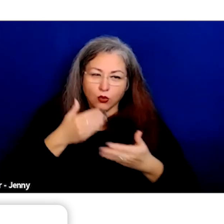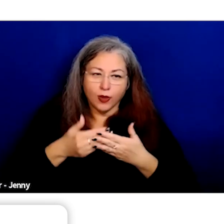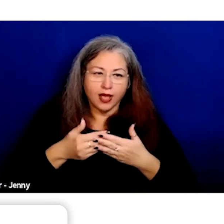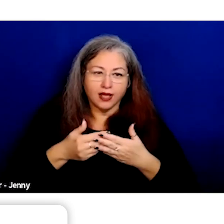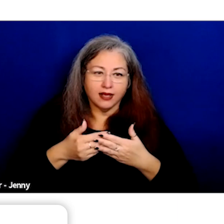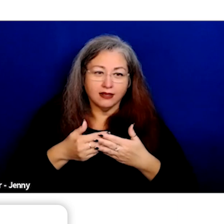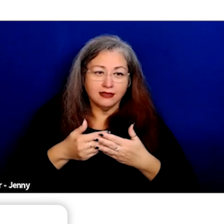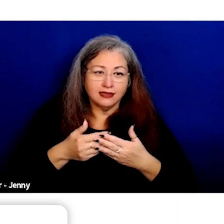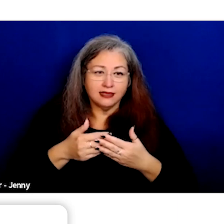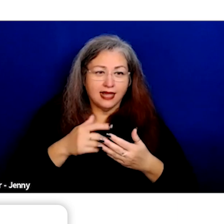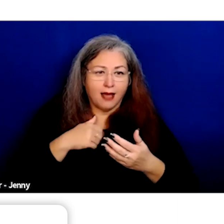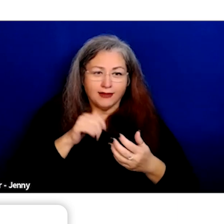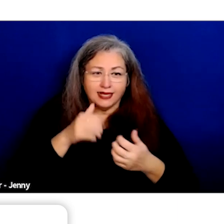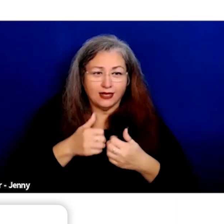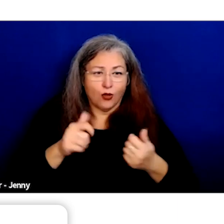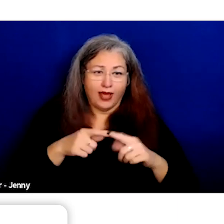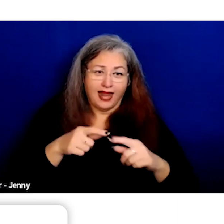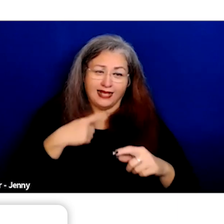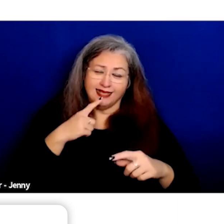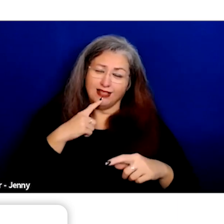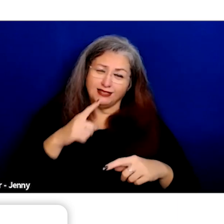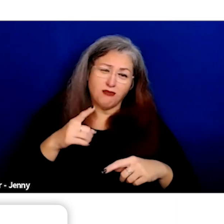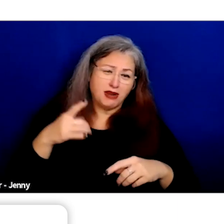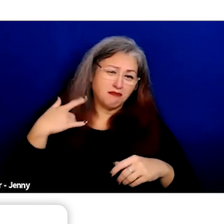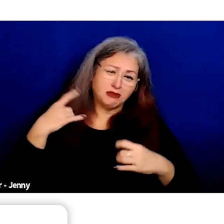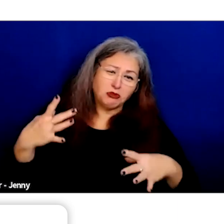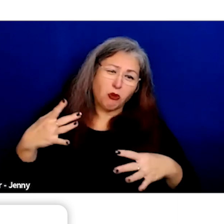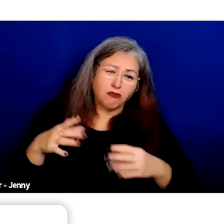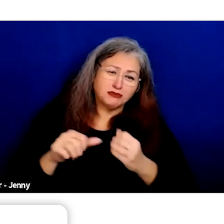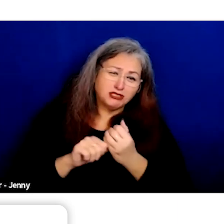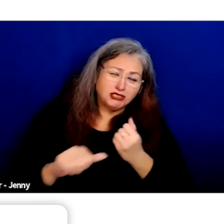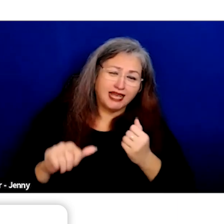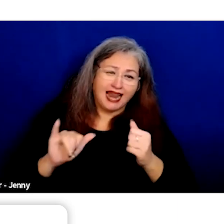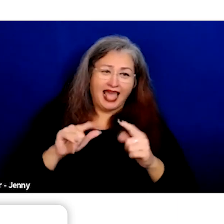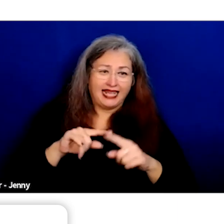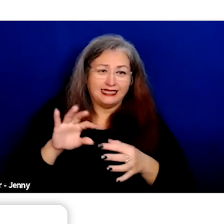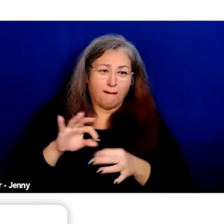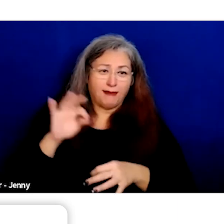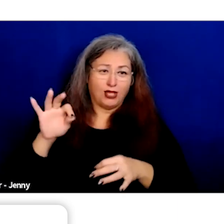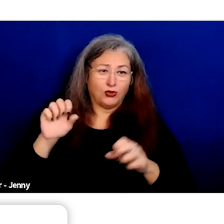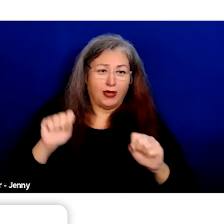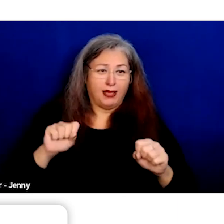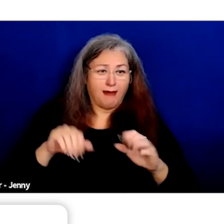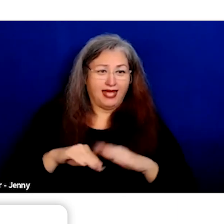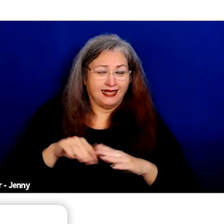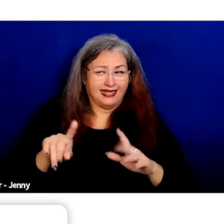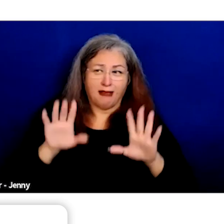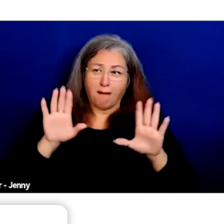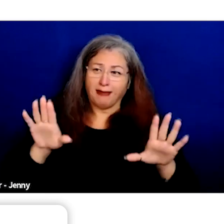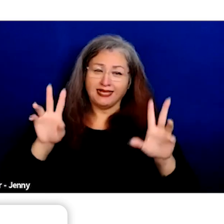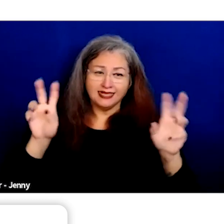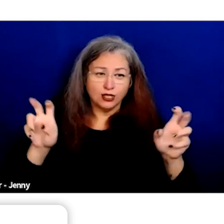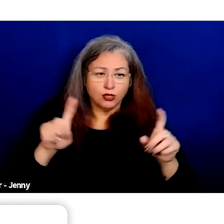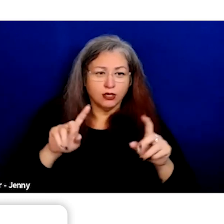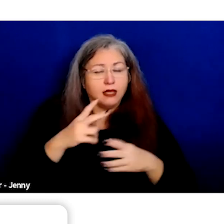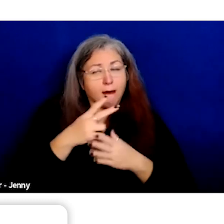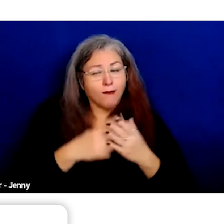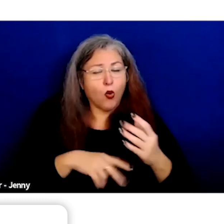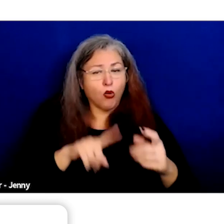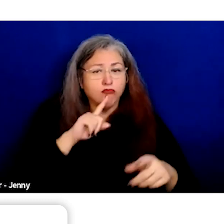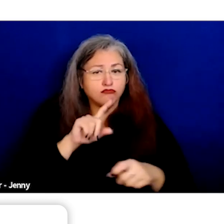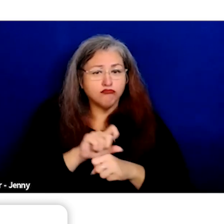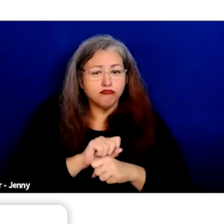parts of me when I say some dope shit and I come up with concepts like spiritual capacity. Like, that's fucking amazing, right? Like, both are true.